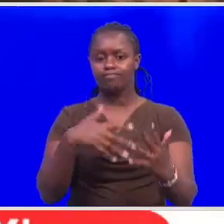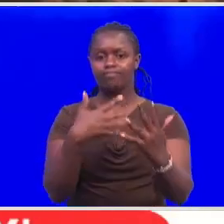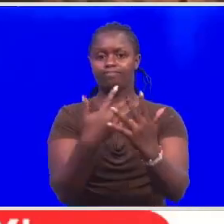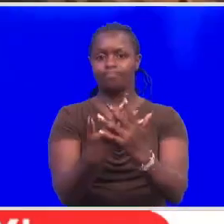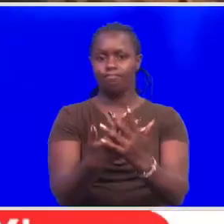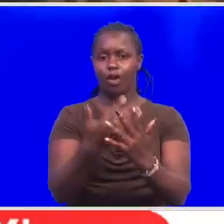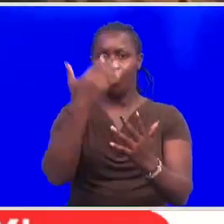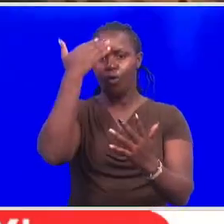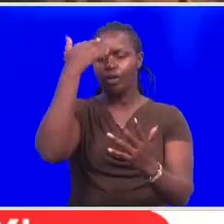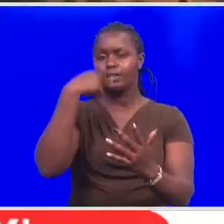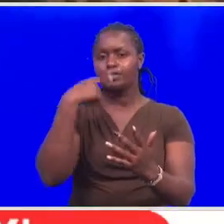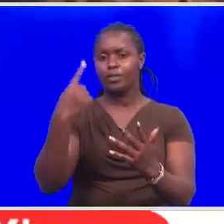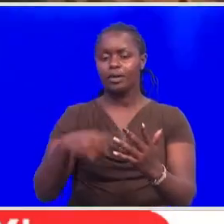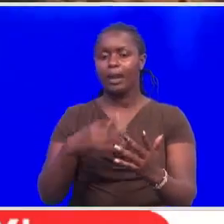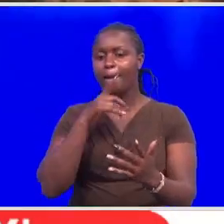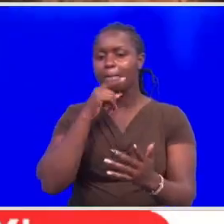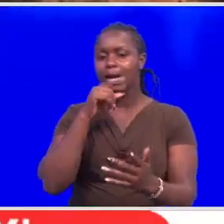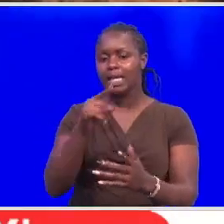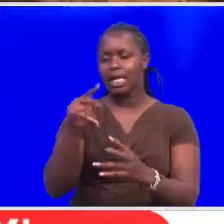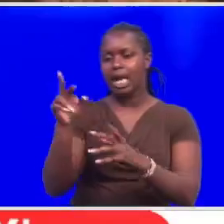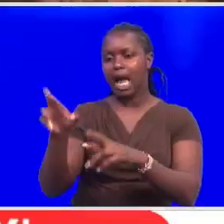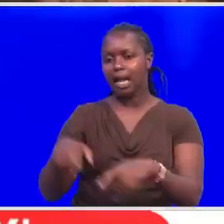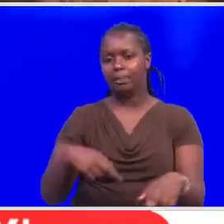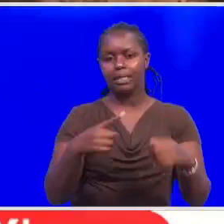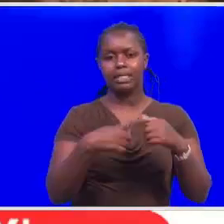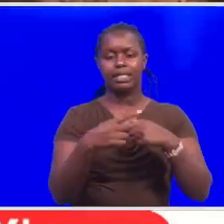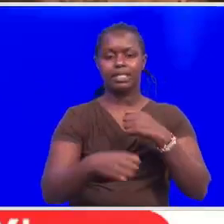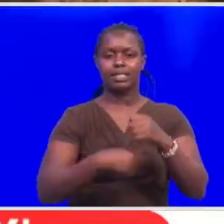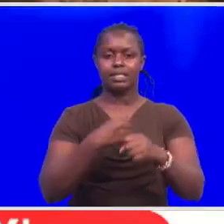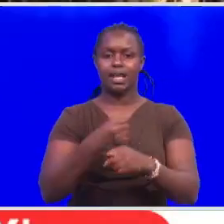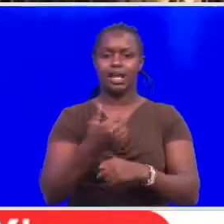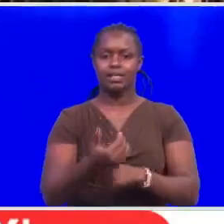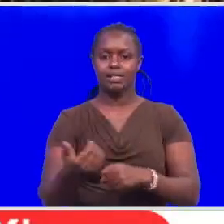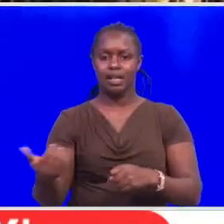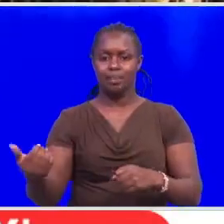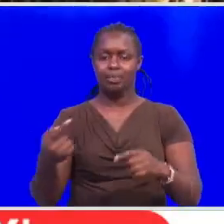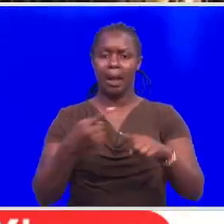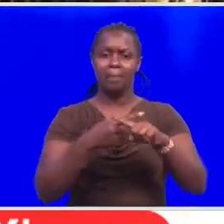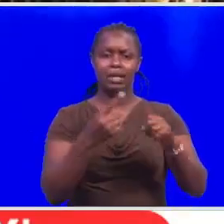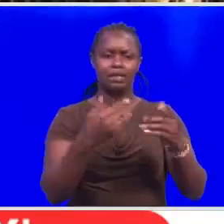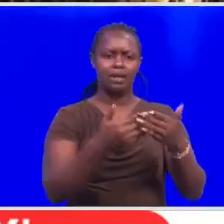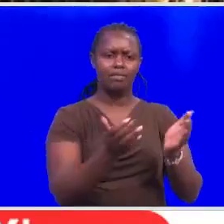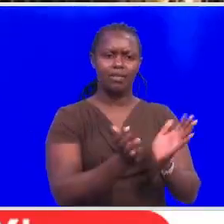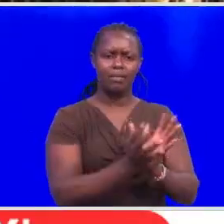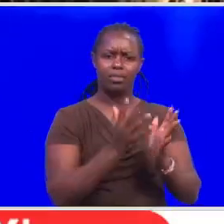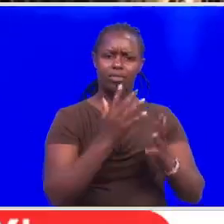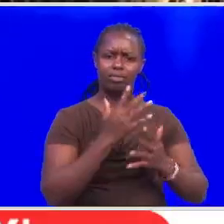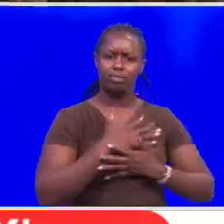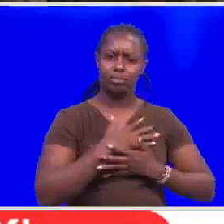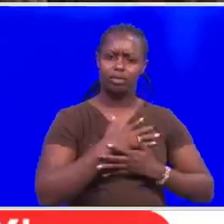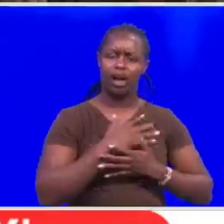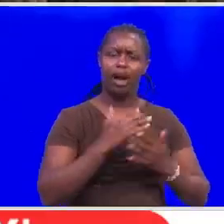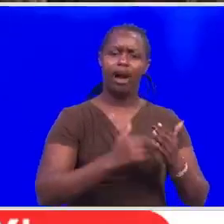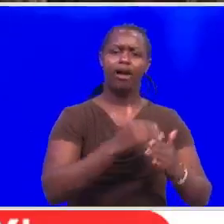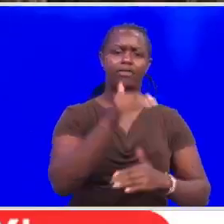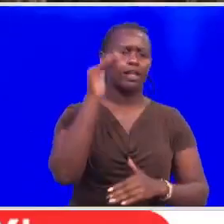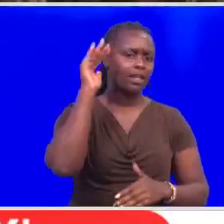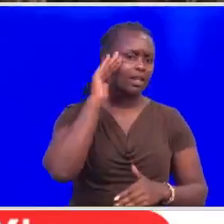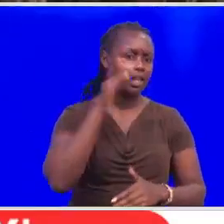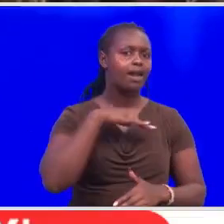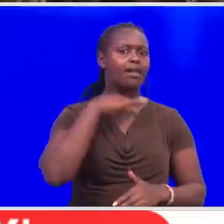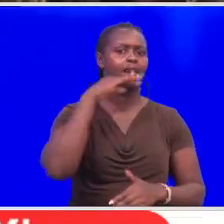of defiling a six-year-old child. They, however, say they were surprised by the news they received about his death.